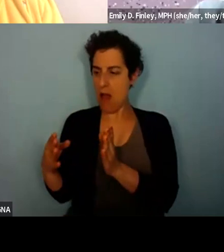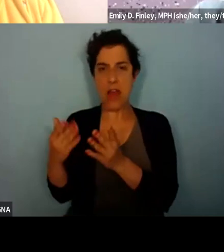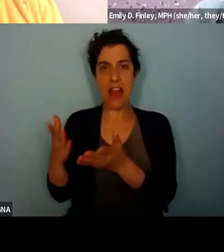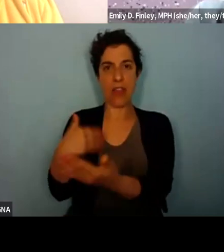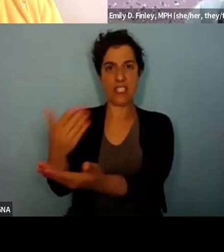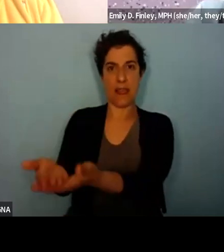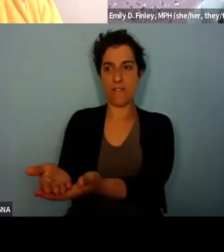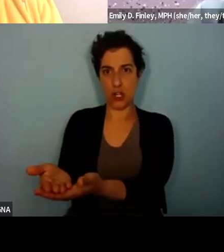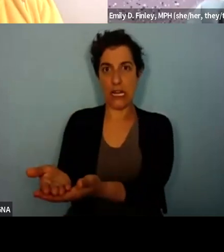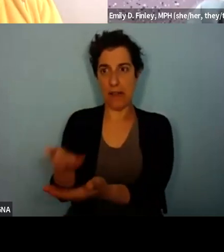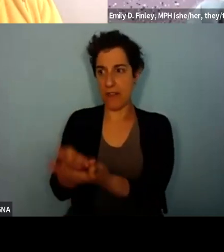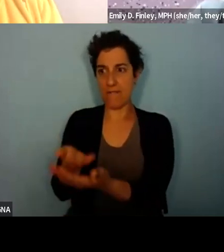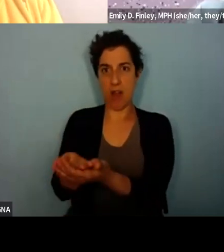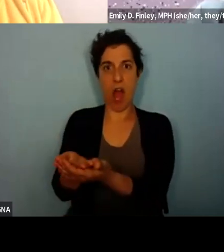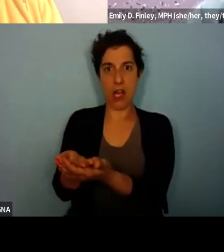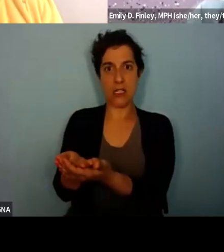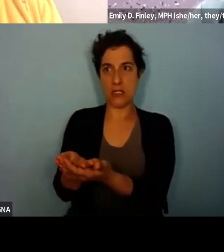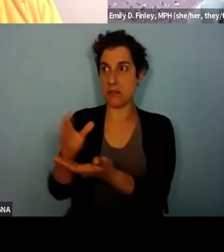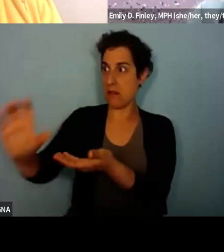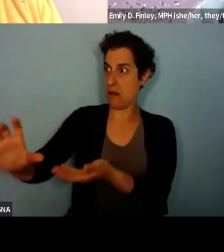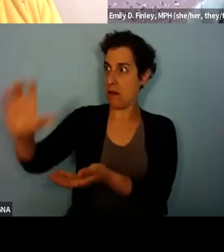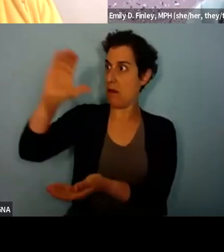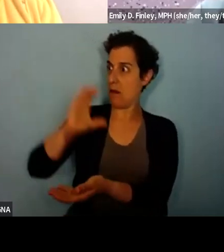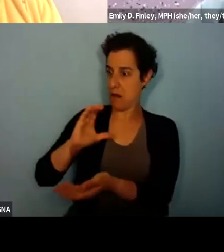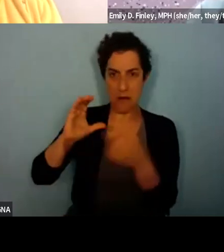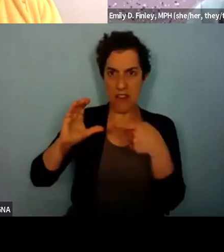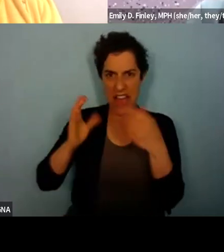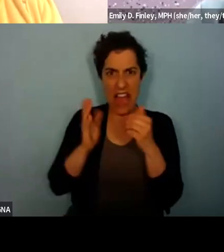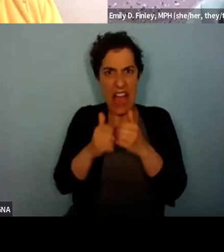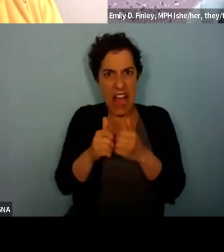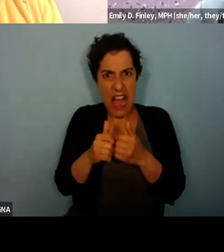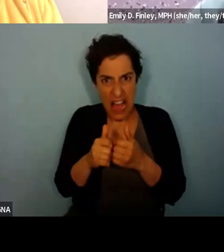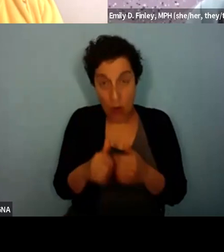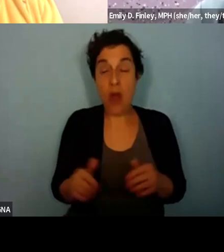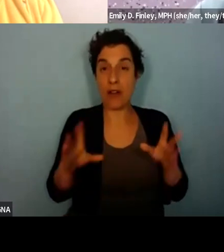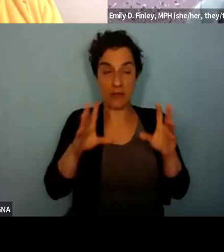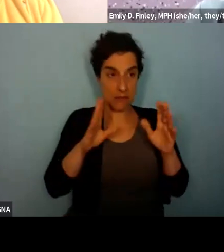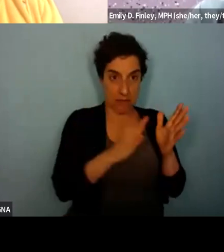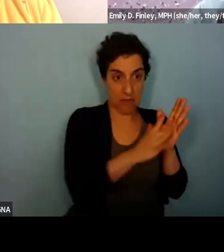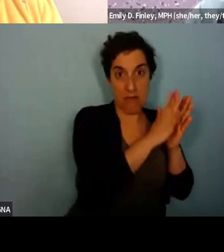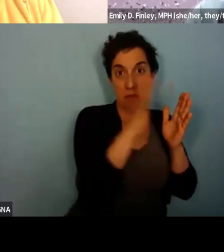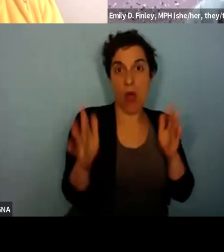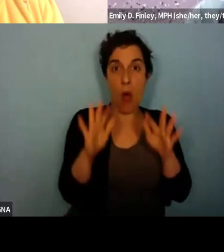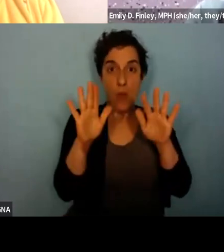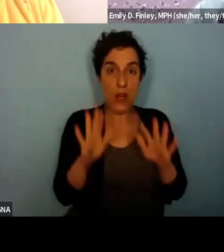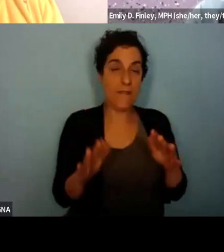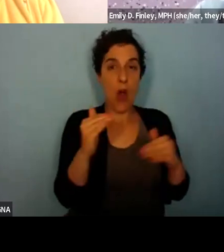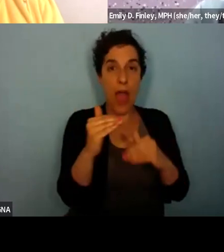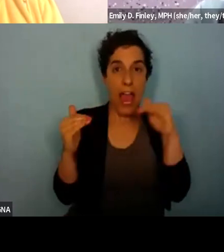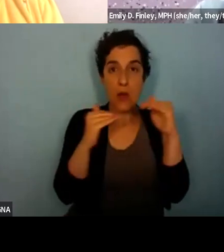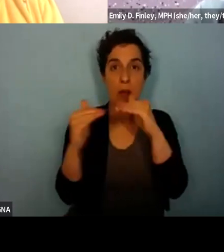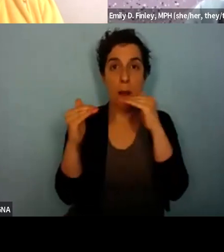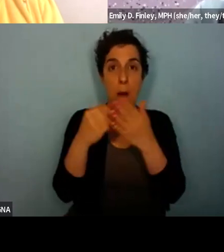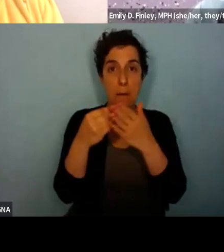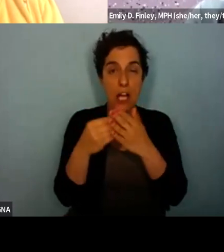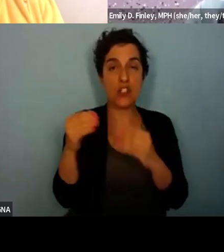delivery of the funds. That is such, like, we get to a point where we have a really wonderful, equitable budget, but